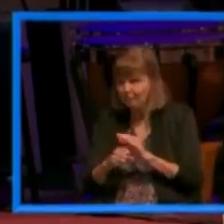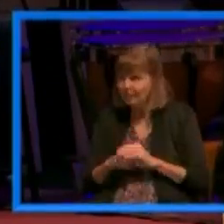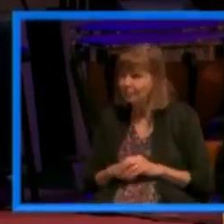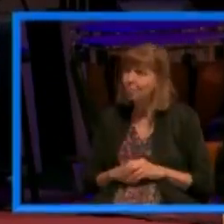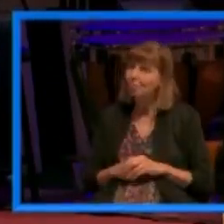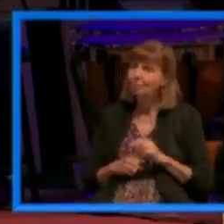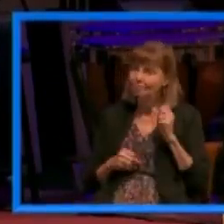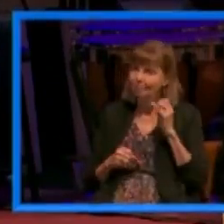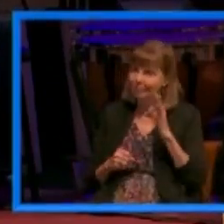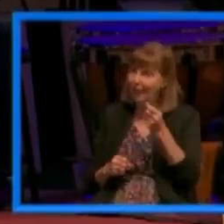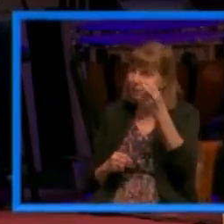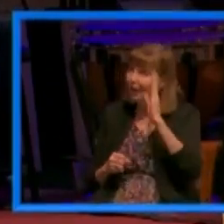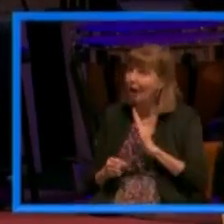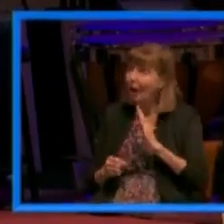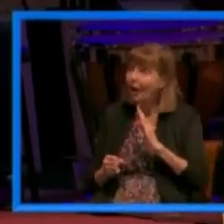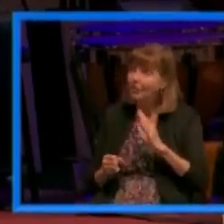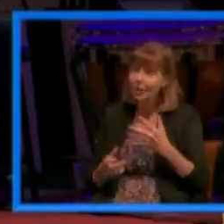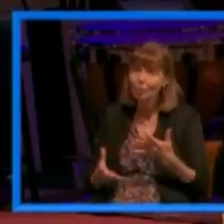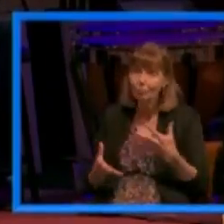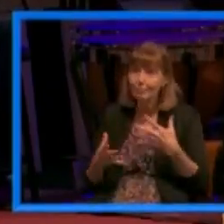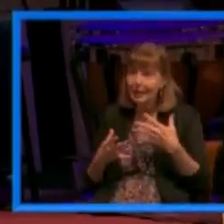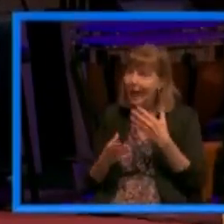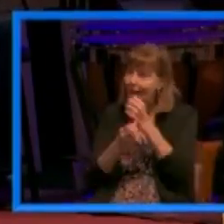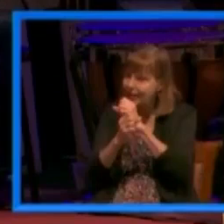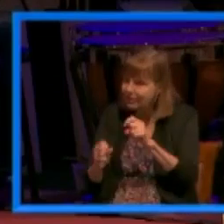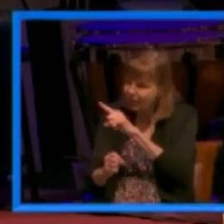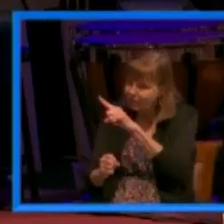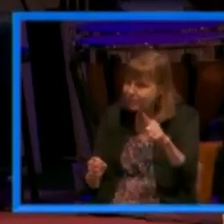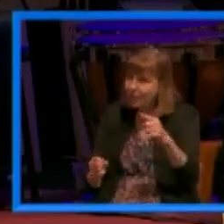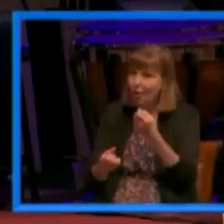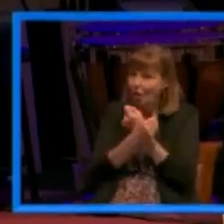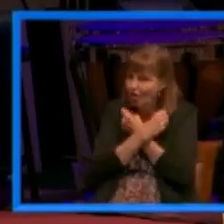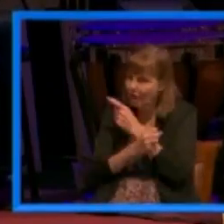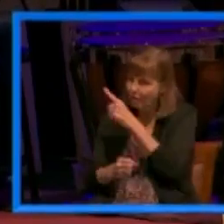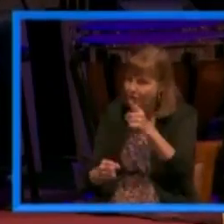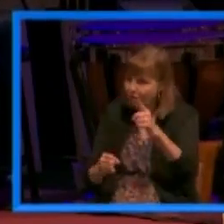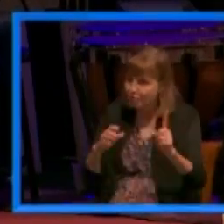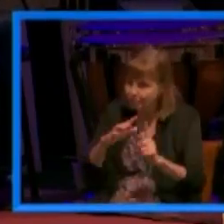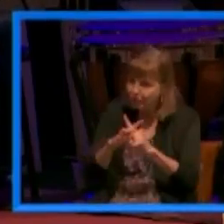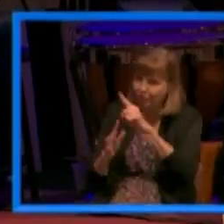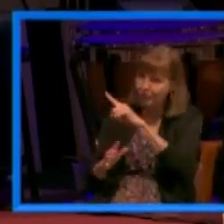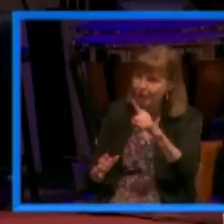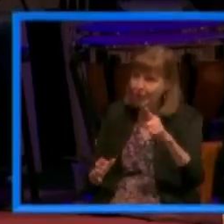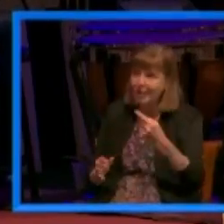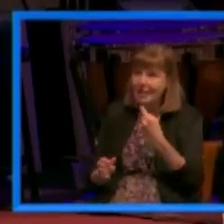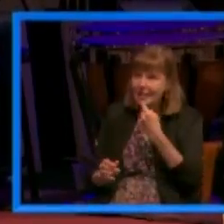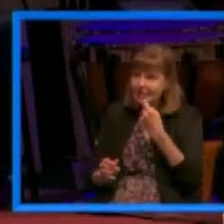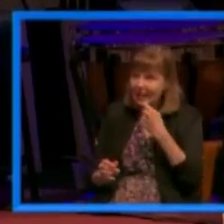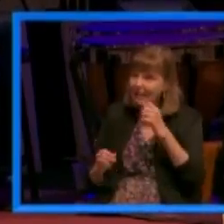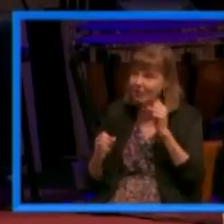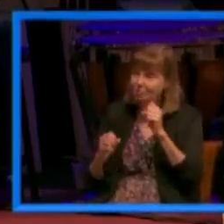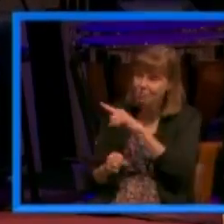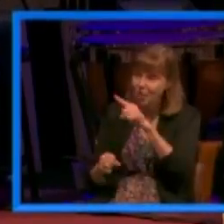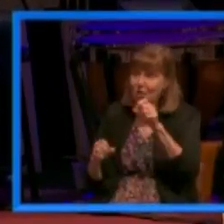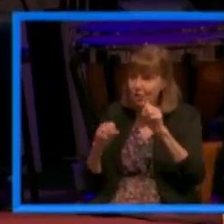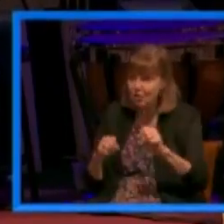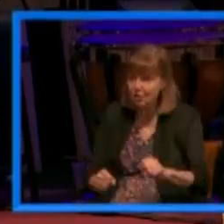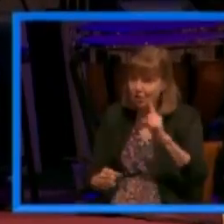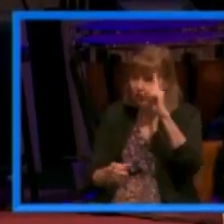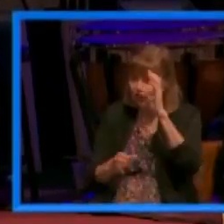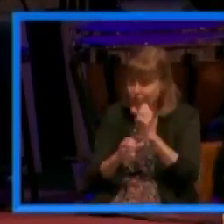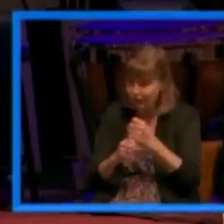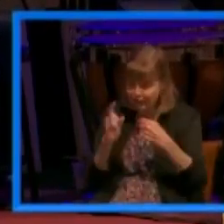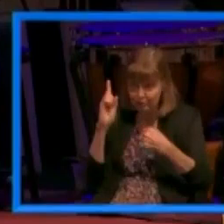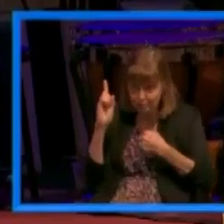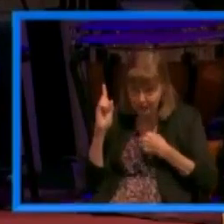you, and God appeared to you, and God said, Abraham, you can trust me. I'm going to give you land. I'm going to give you offsprings. And in fact,